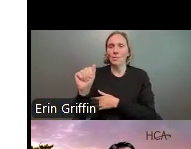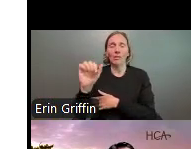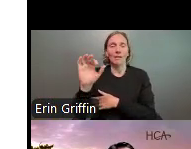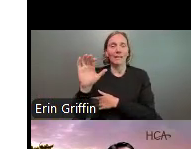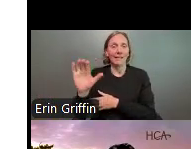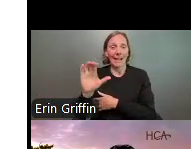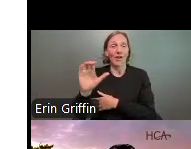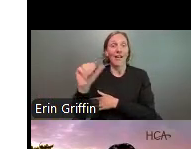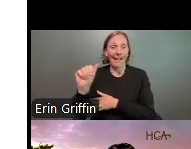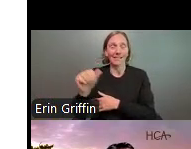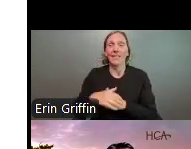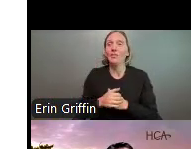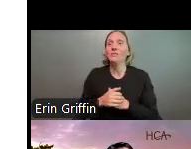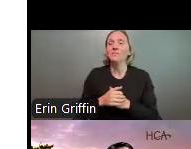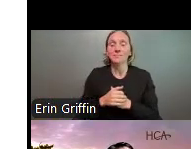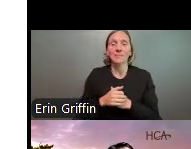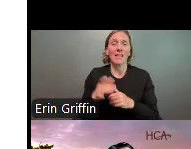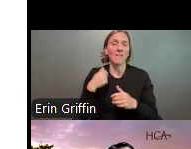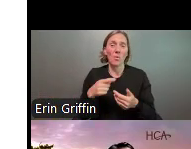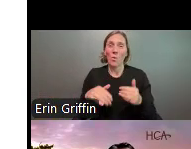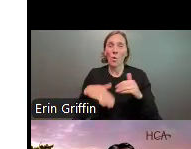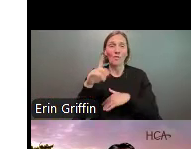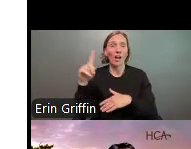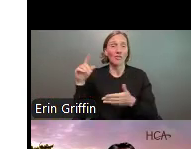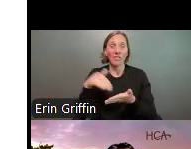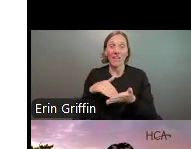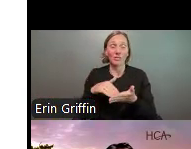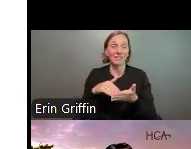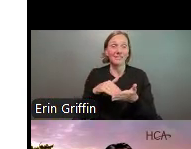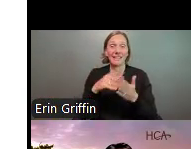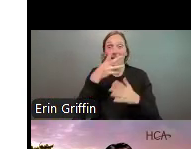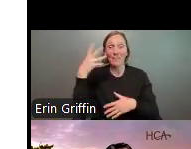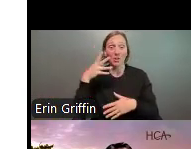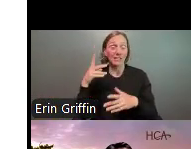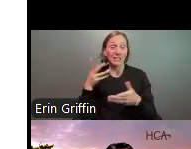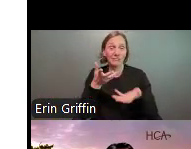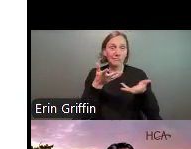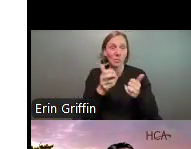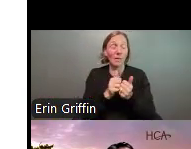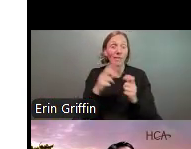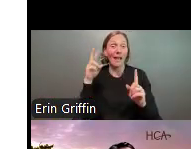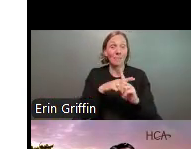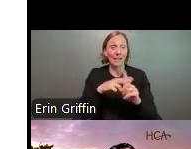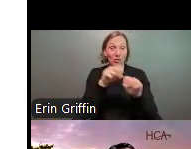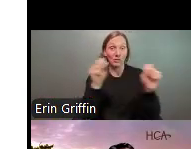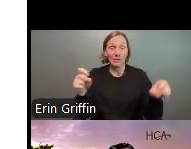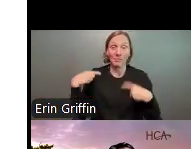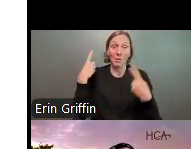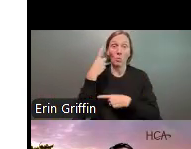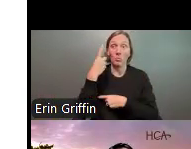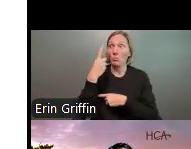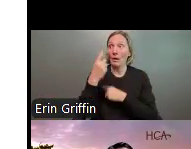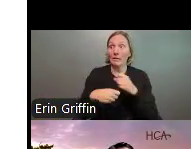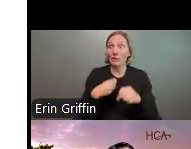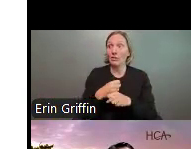We've had over 100,000 immigrants interact with the application system over the last year, and there are